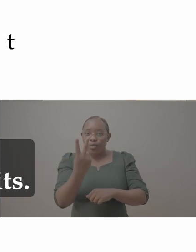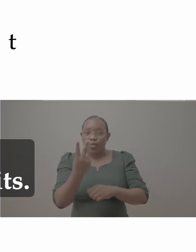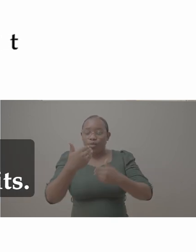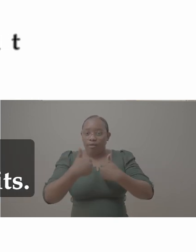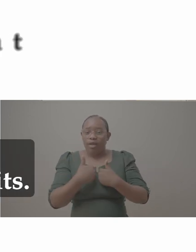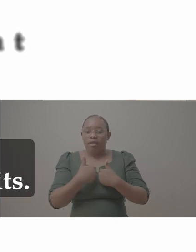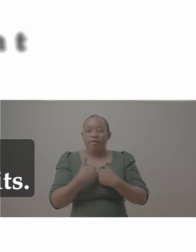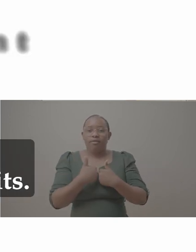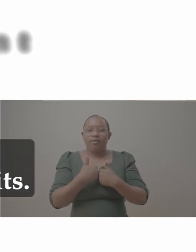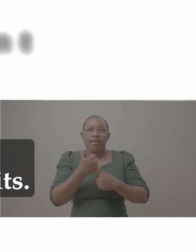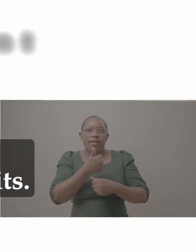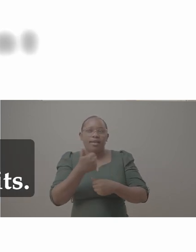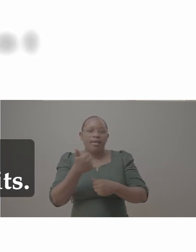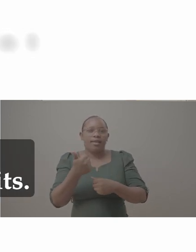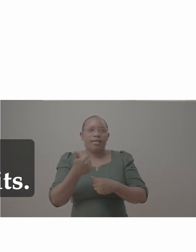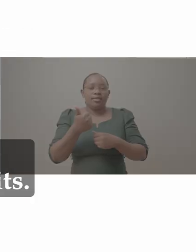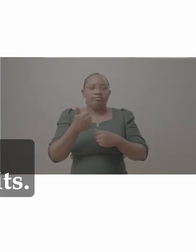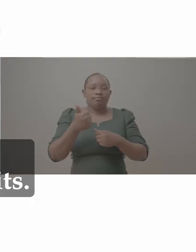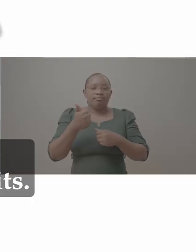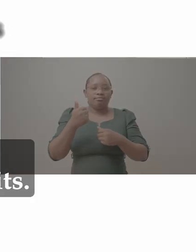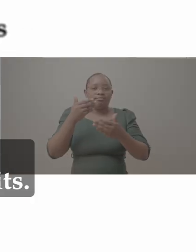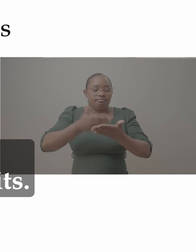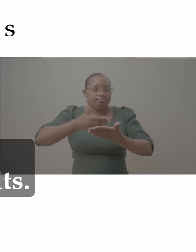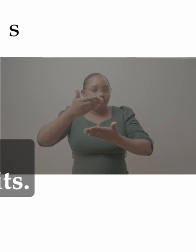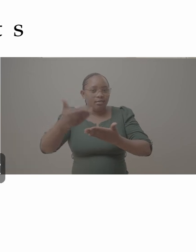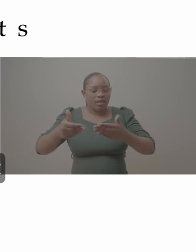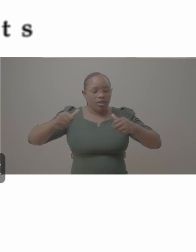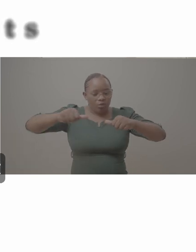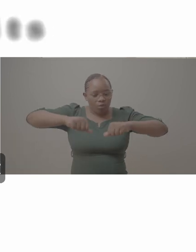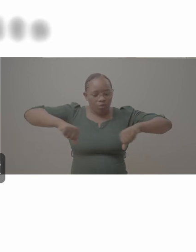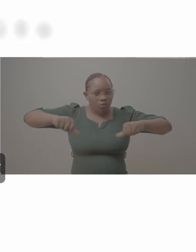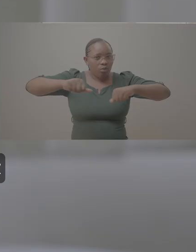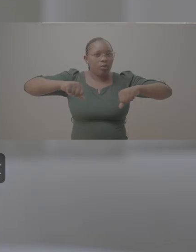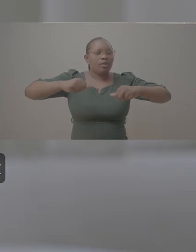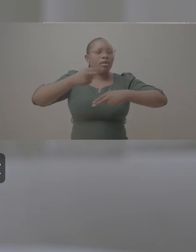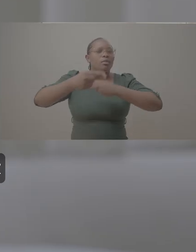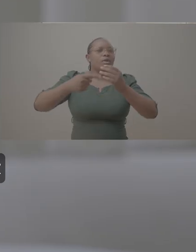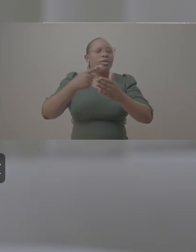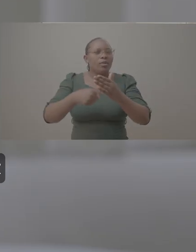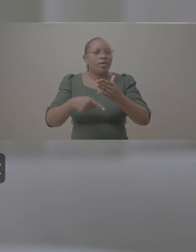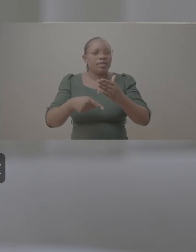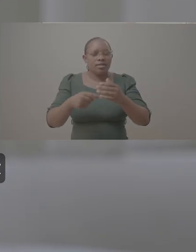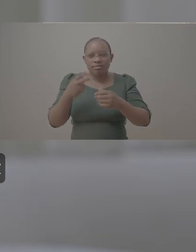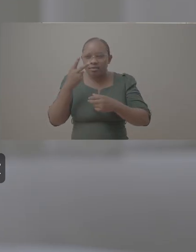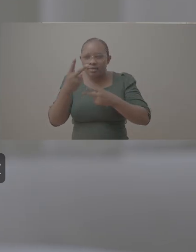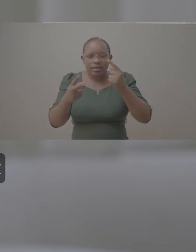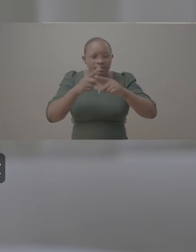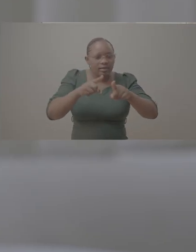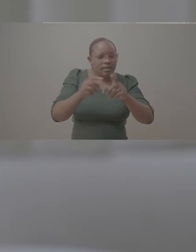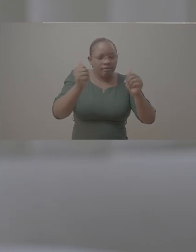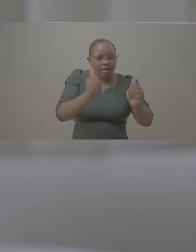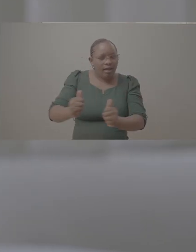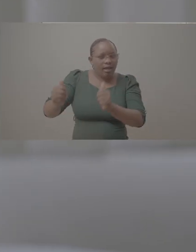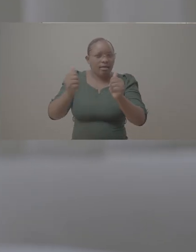we do what we call procurement audits. This is auditing of